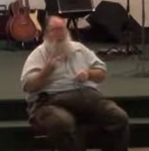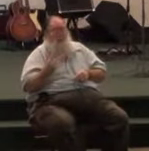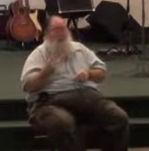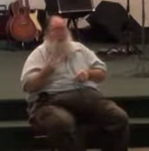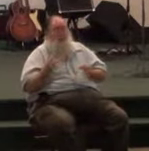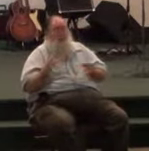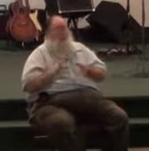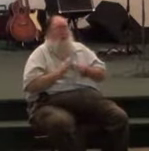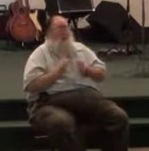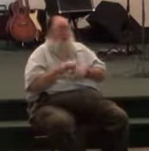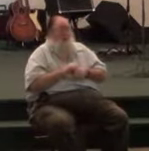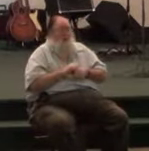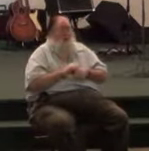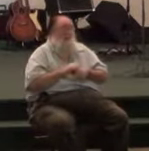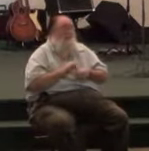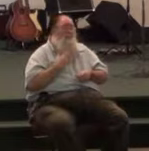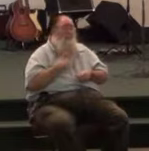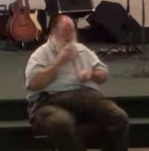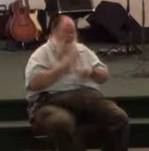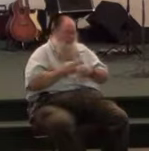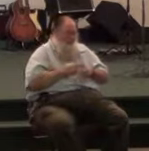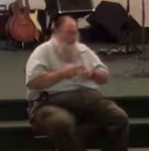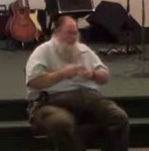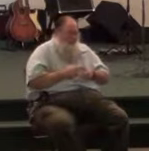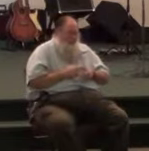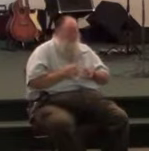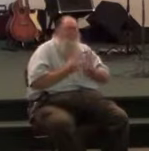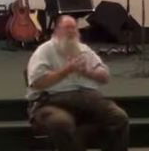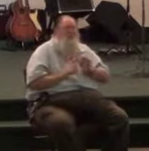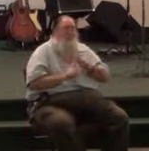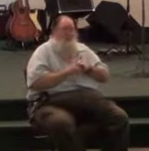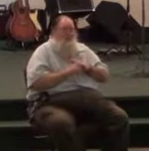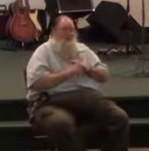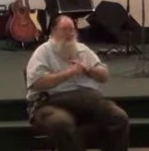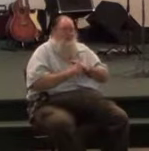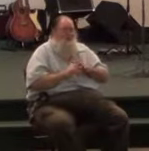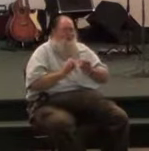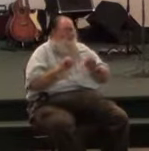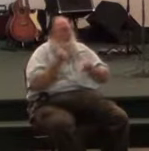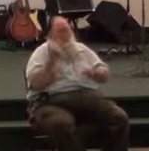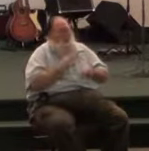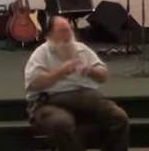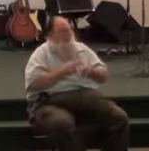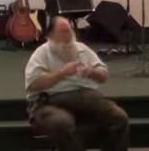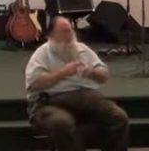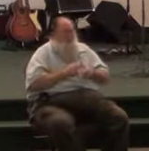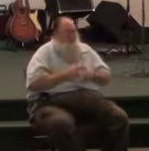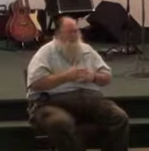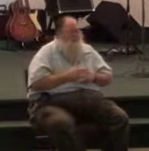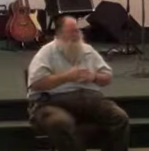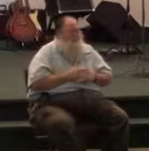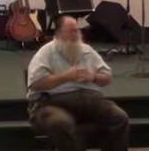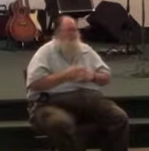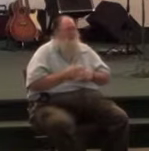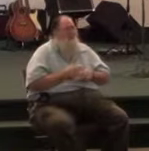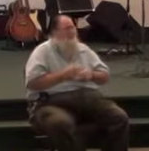We got to do it in Jesus' name. Every other name doesn't count. And there are so many different names out there. There are